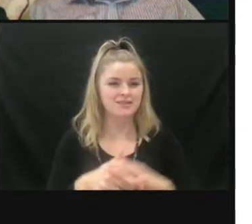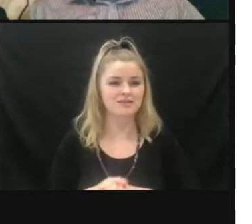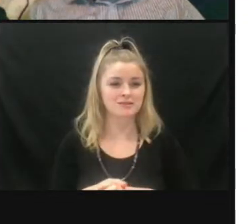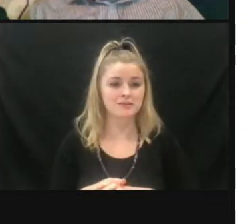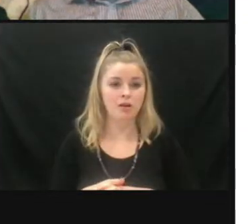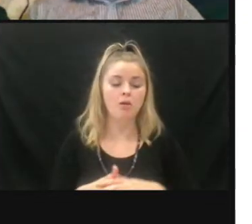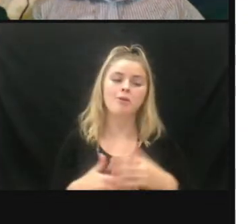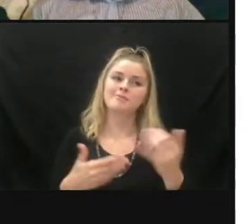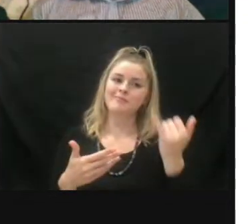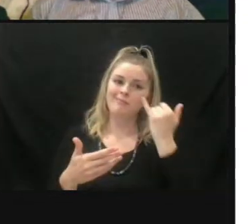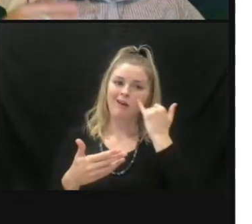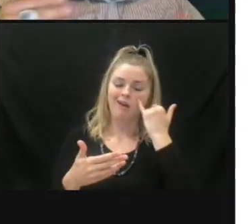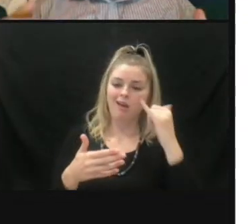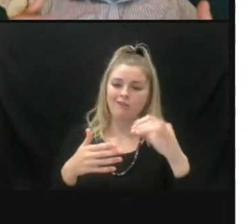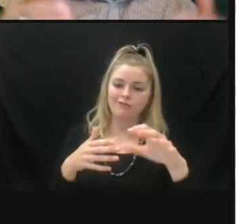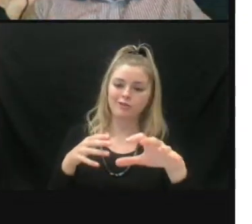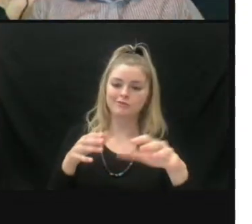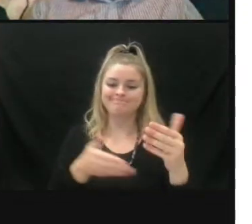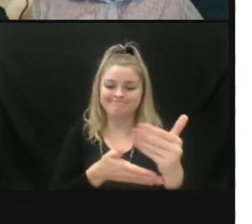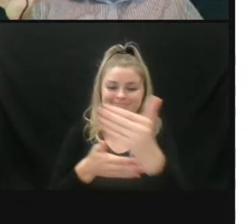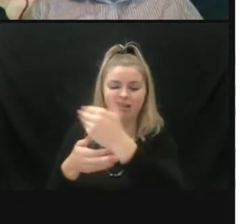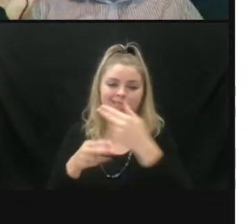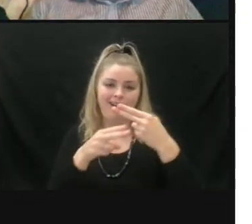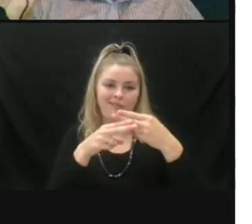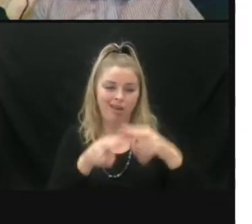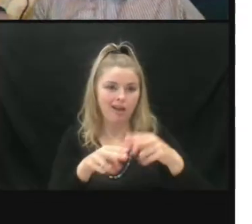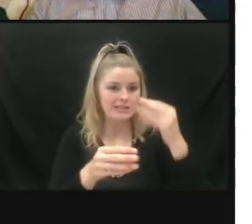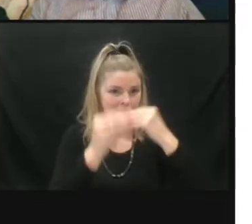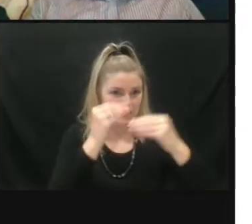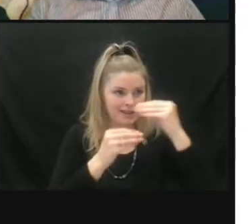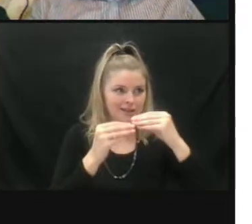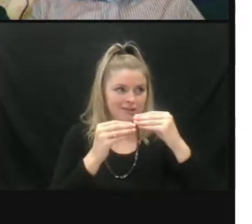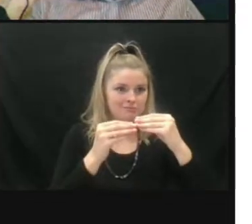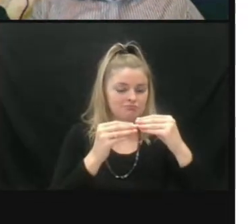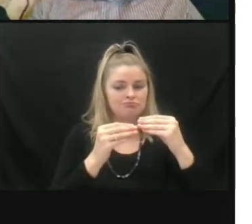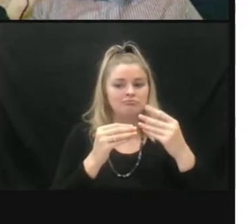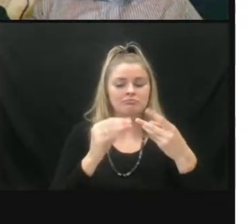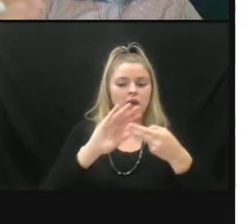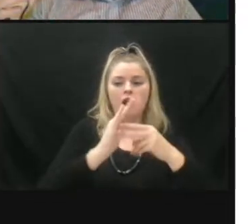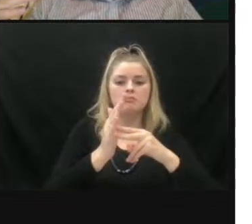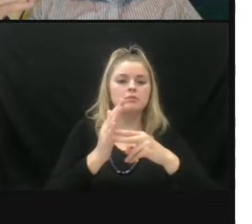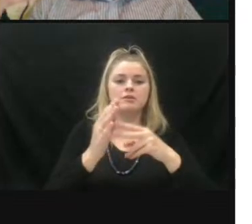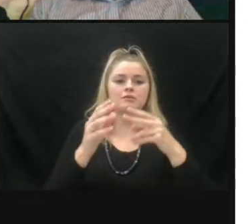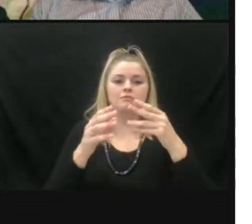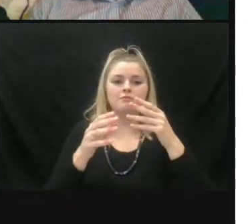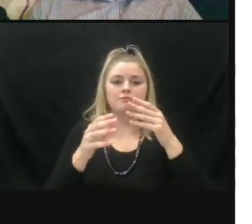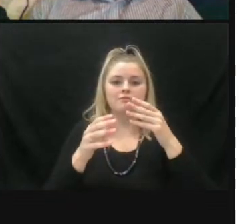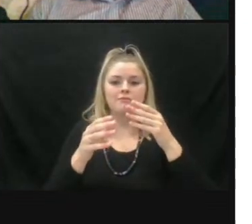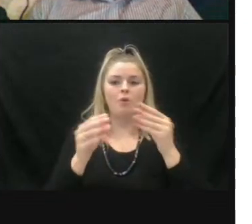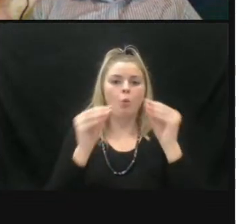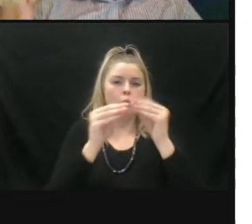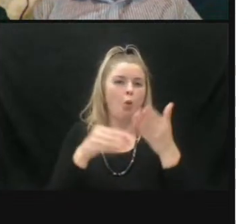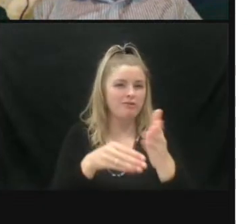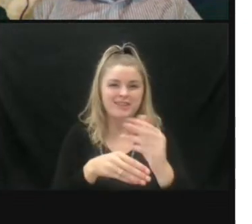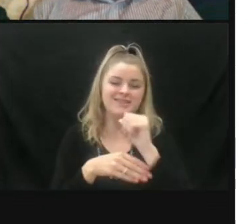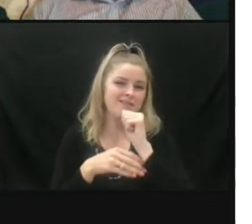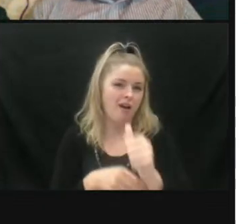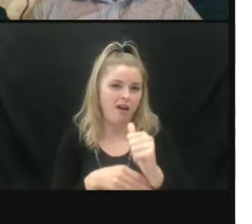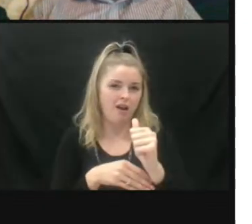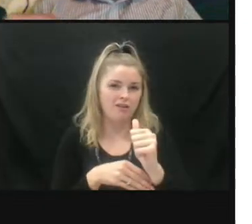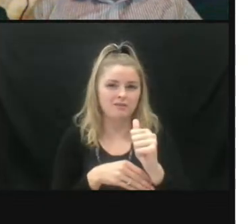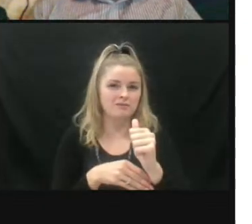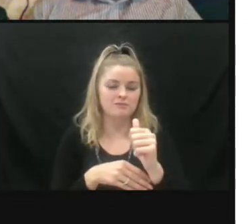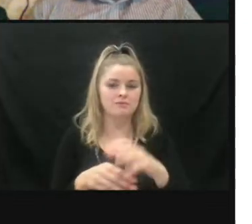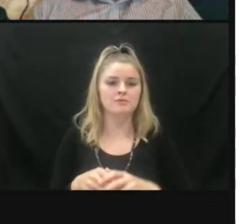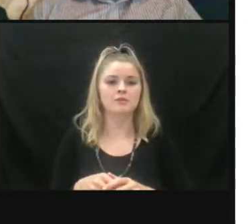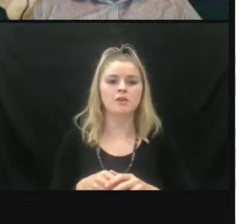makes more fish. And the fish doesn't have roe, can't make more fish. And so overfishing and overharvesting